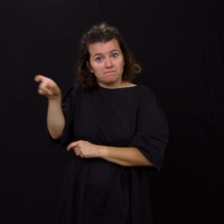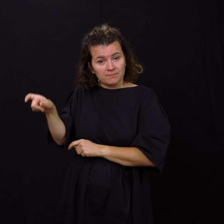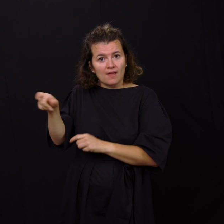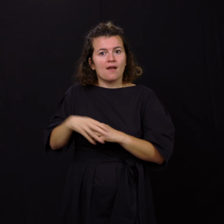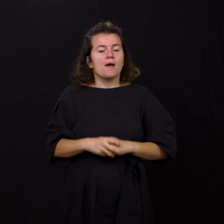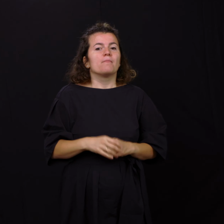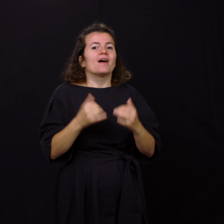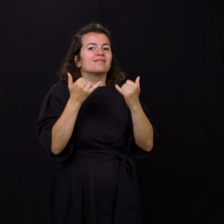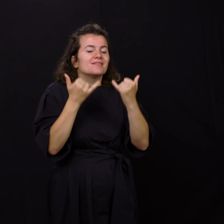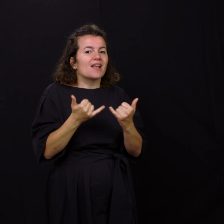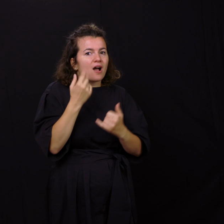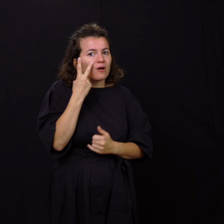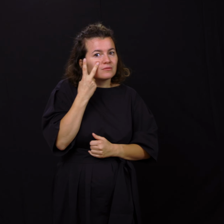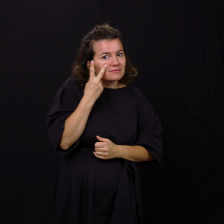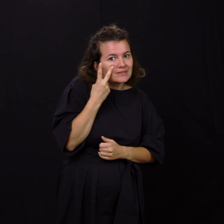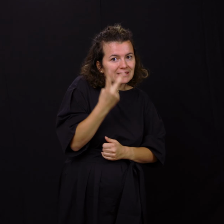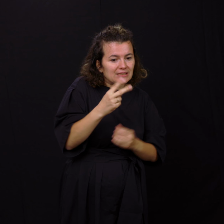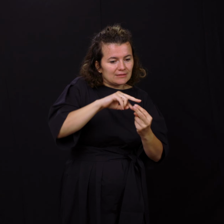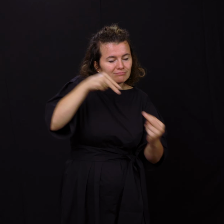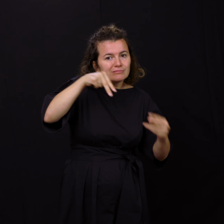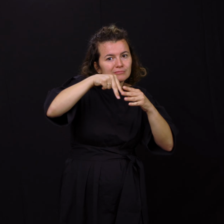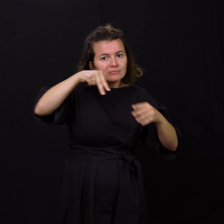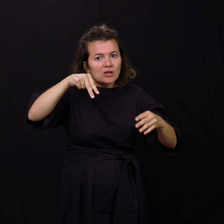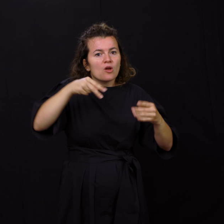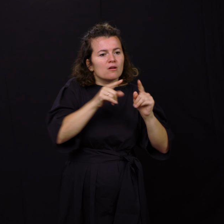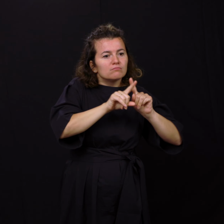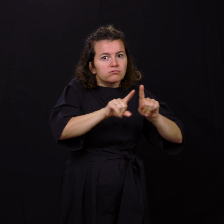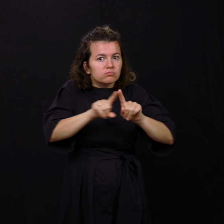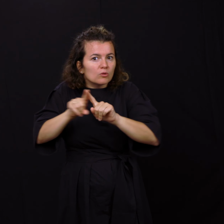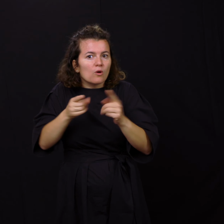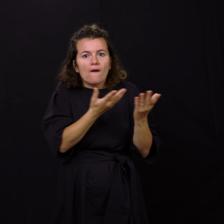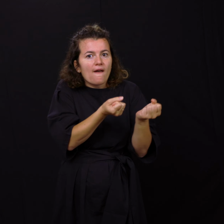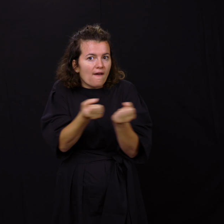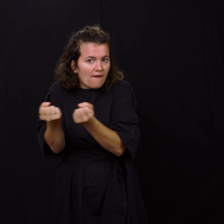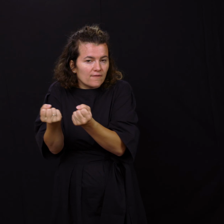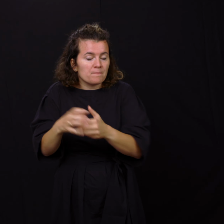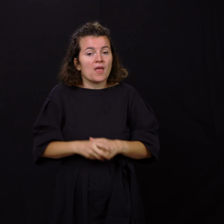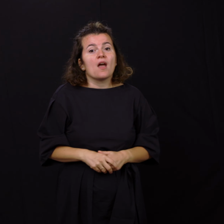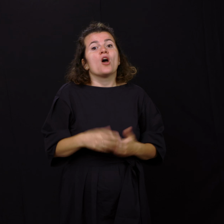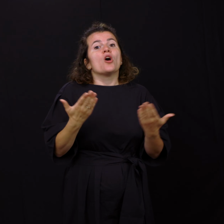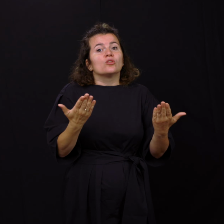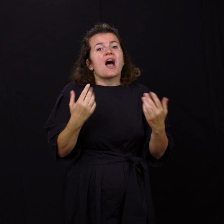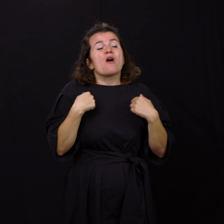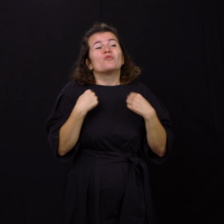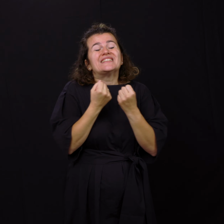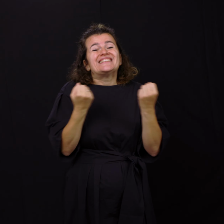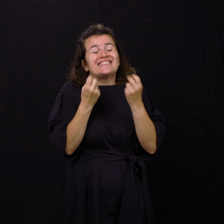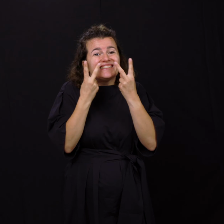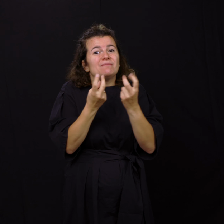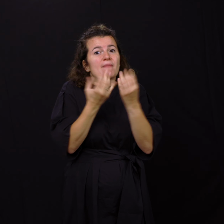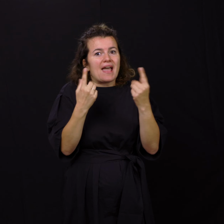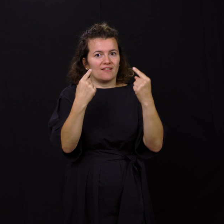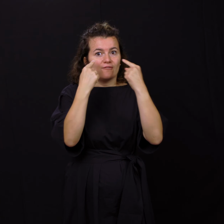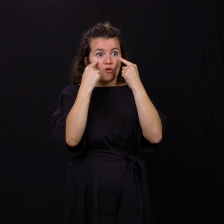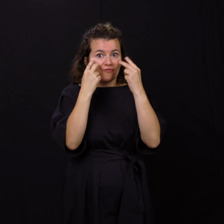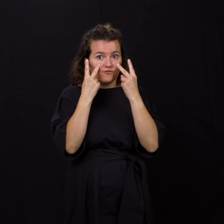vision, but there hopefully will come also possibilities to treat hearing loss or cure hearing loss. Right.